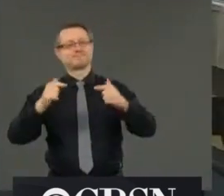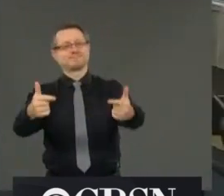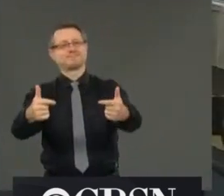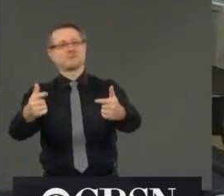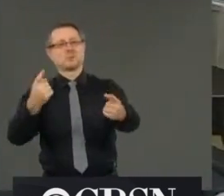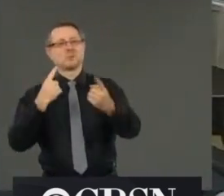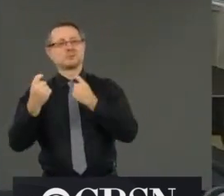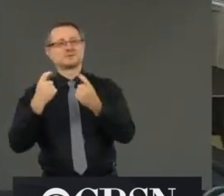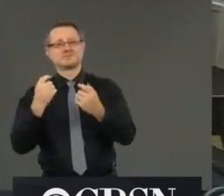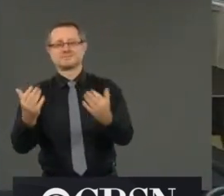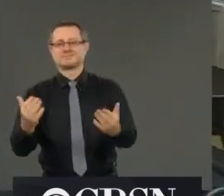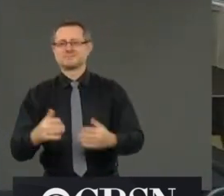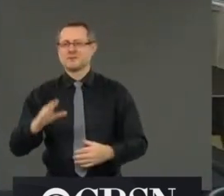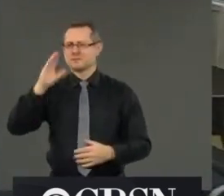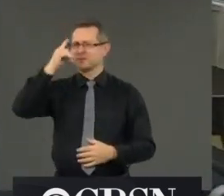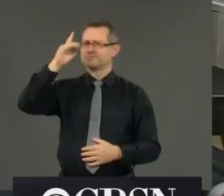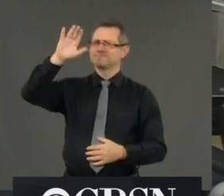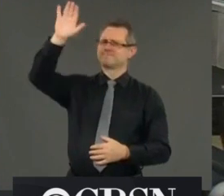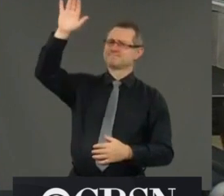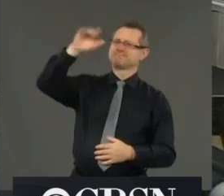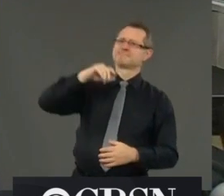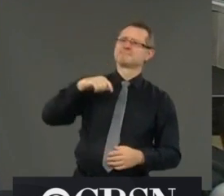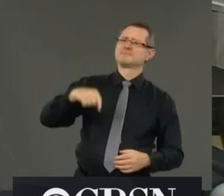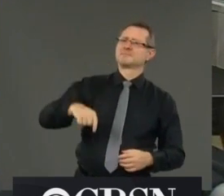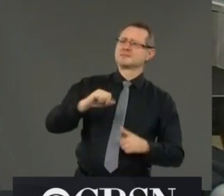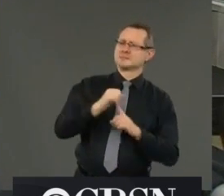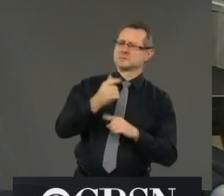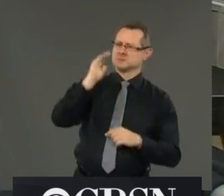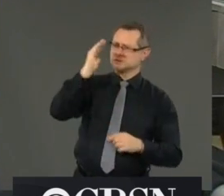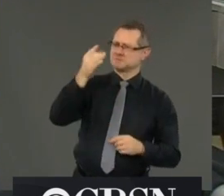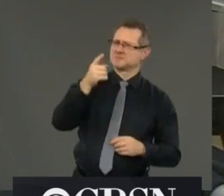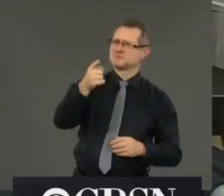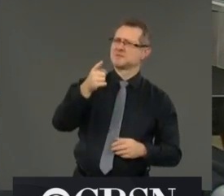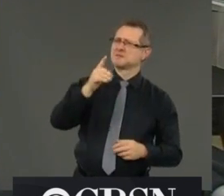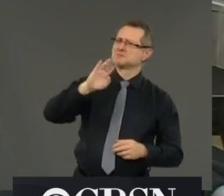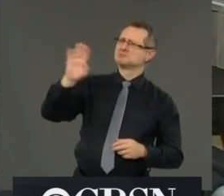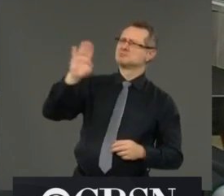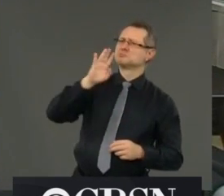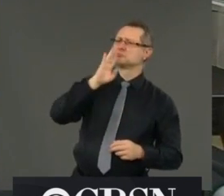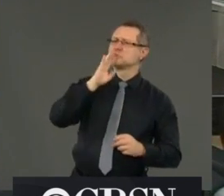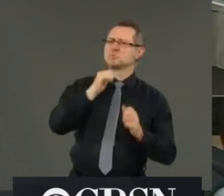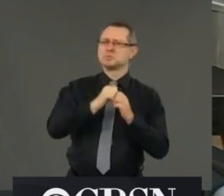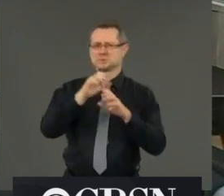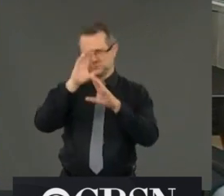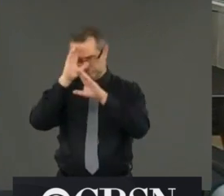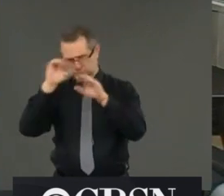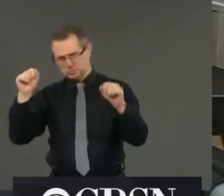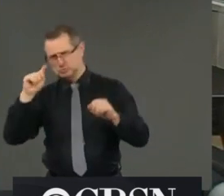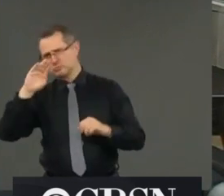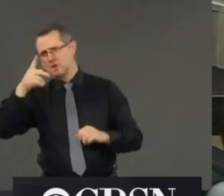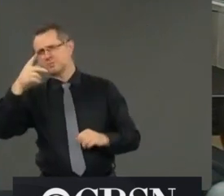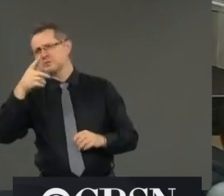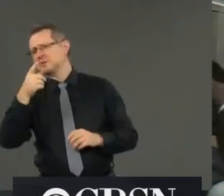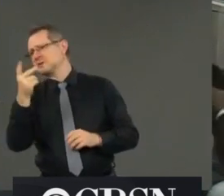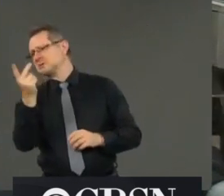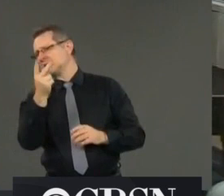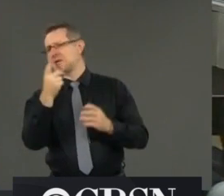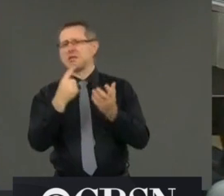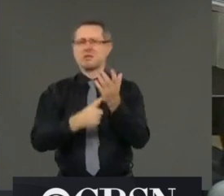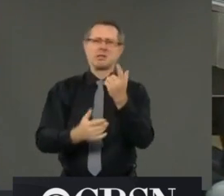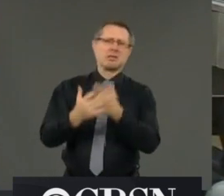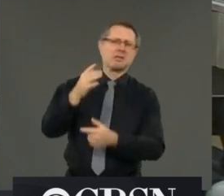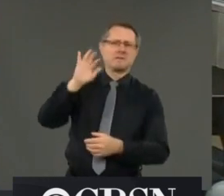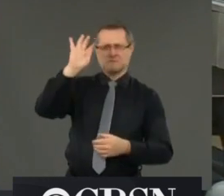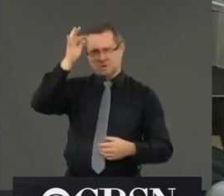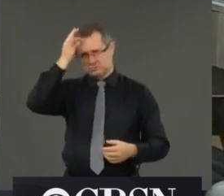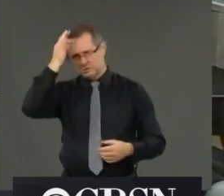regarding the situation, you said that you seem to speak to the president and successfully kind of held him off for doing something drastic, like bringing in federal troops or agents